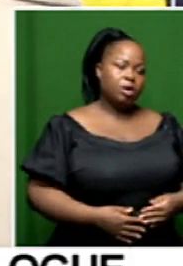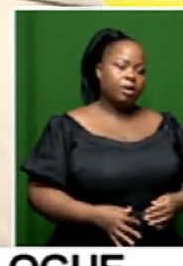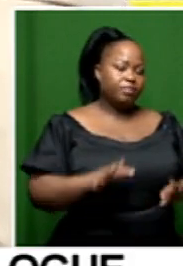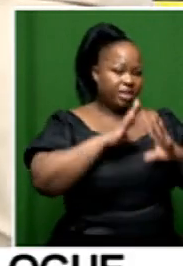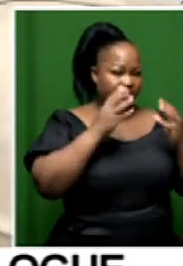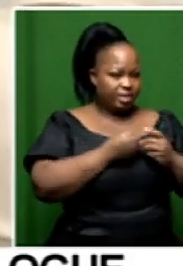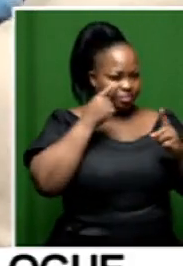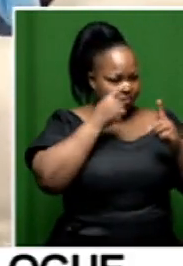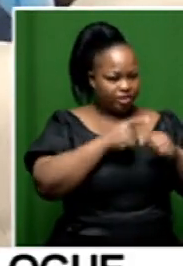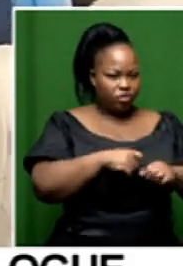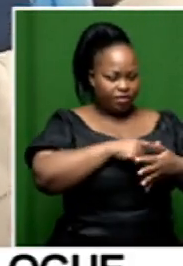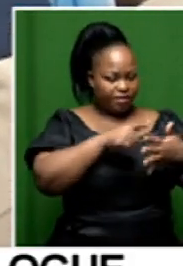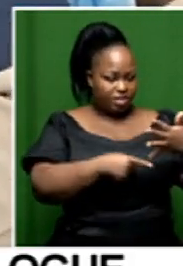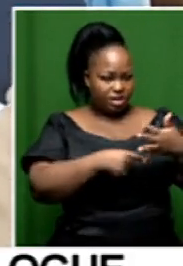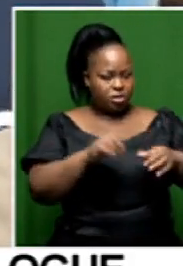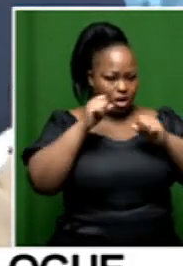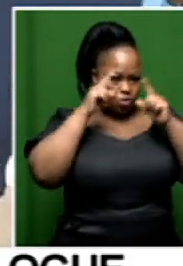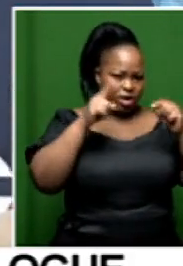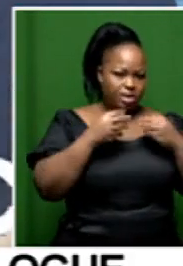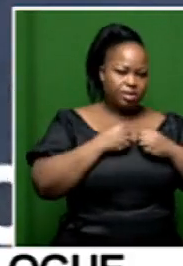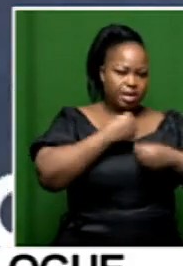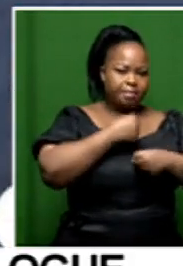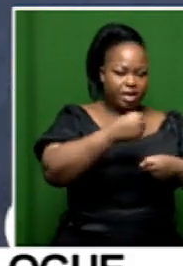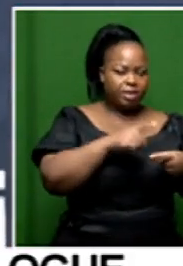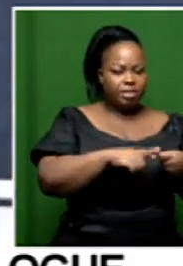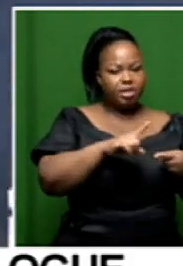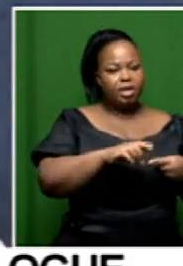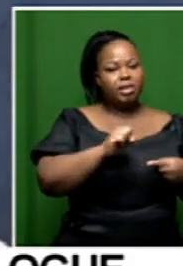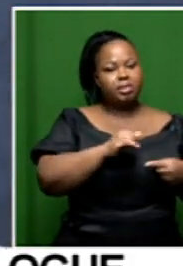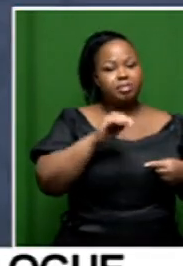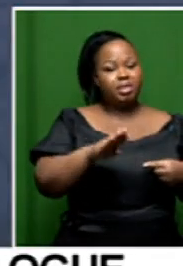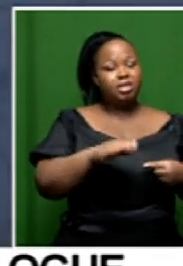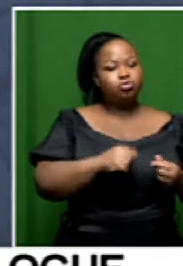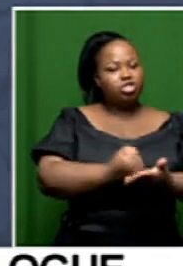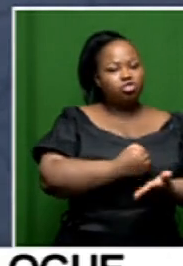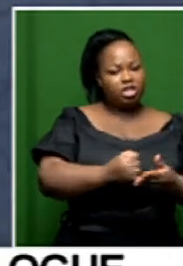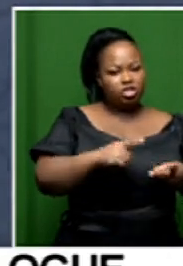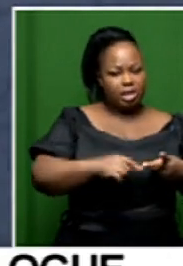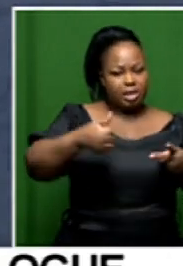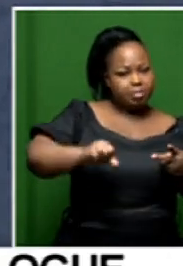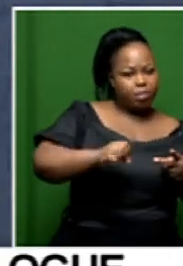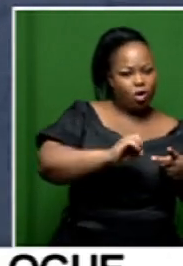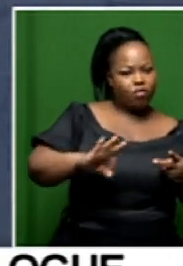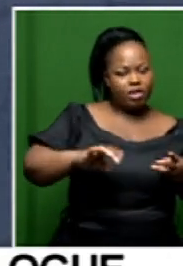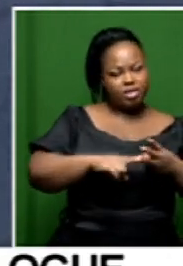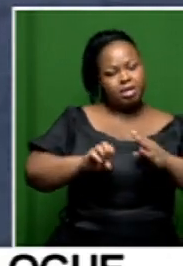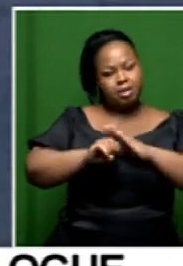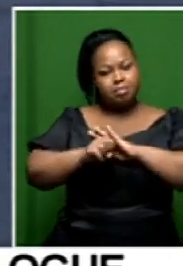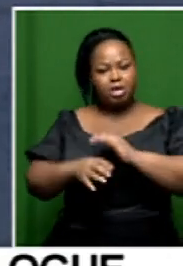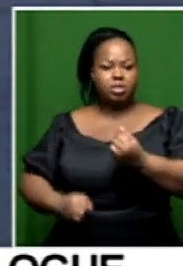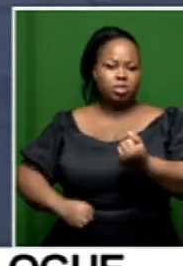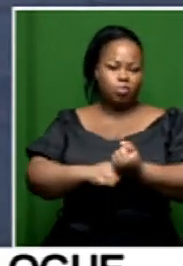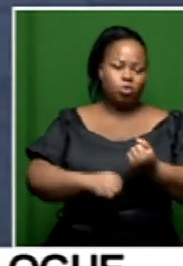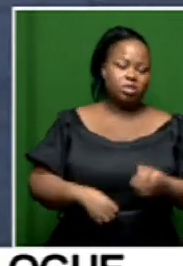around 5 things, being awareness campaign, the STB registration, actual installation, switch off, then aftermarket support.